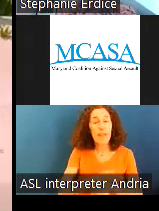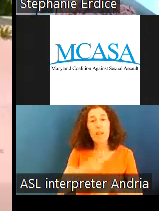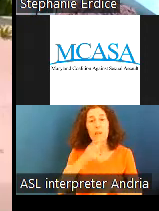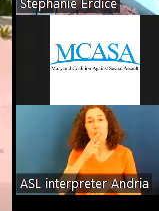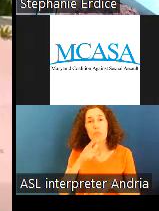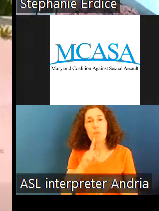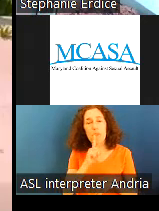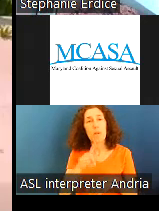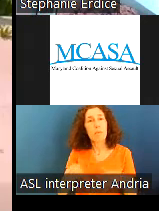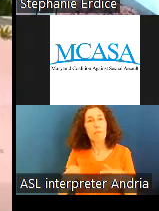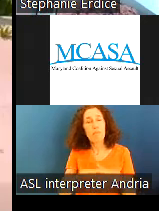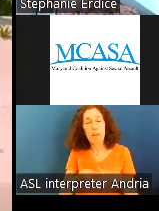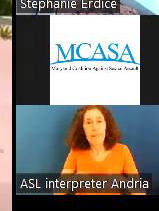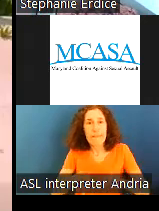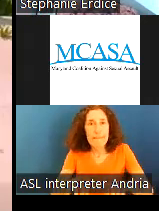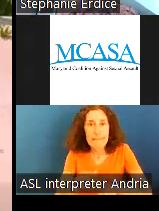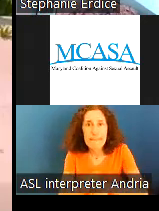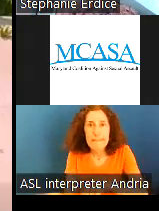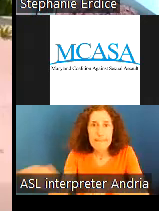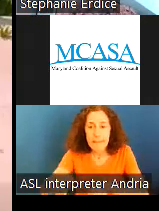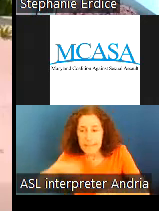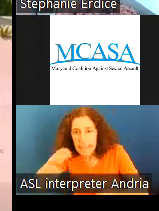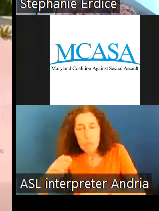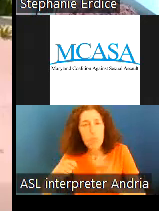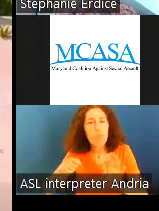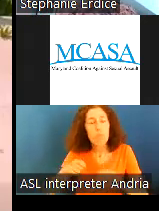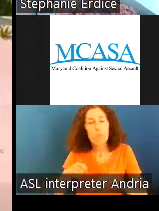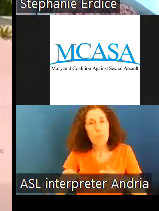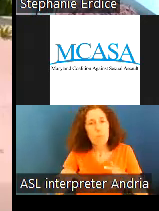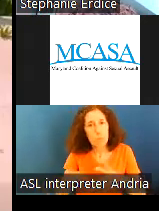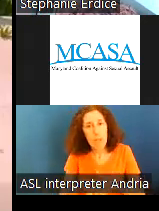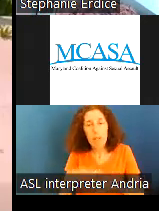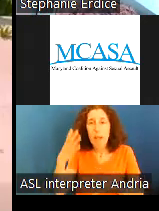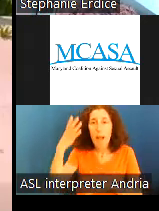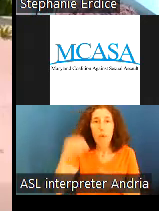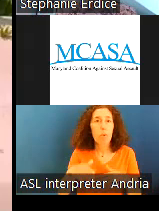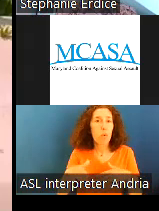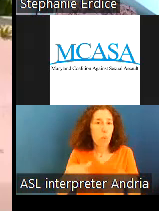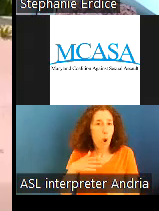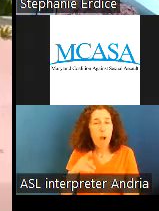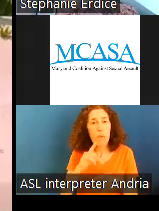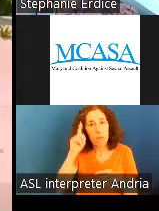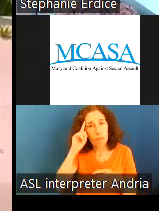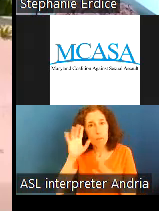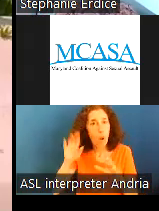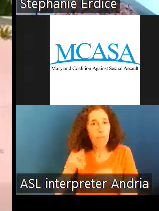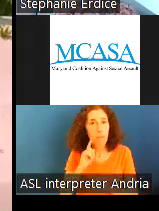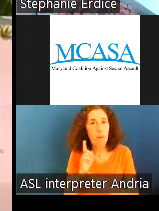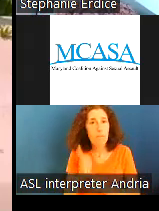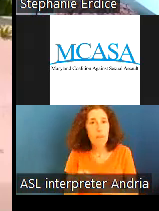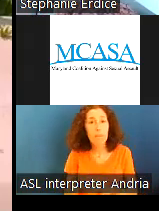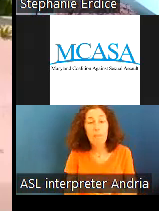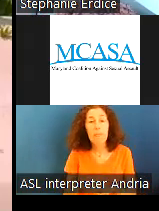regroup. That is really helpful in getting stuff done the rest of the day. So MCASA has a really comprehensive